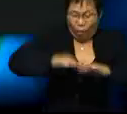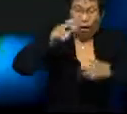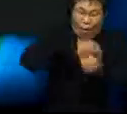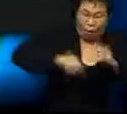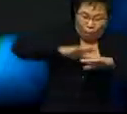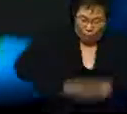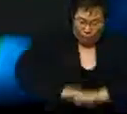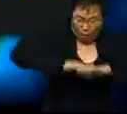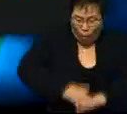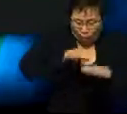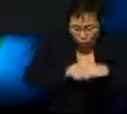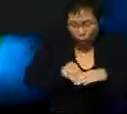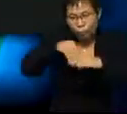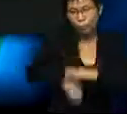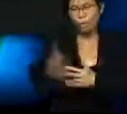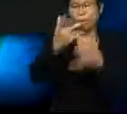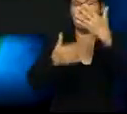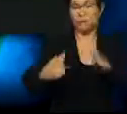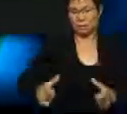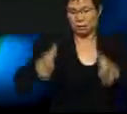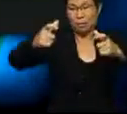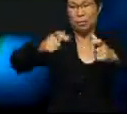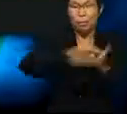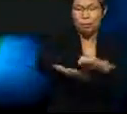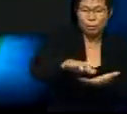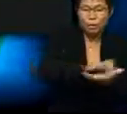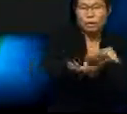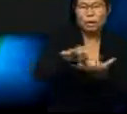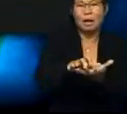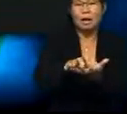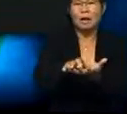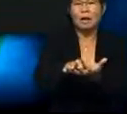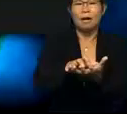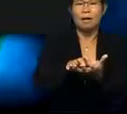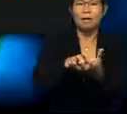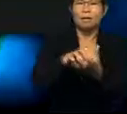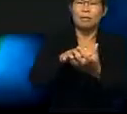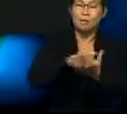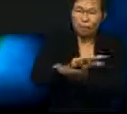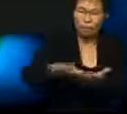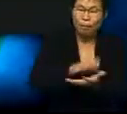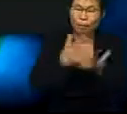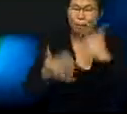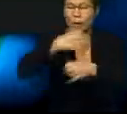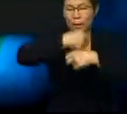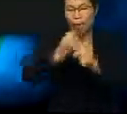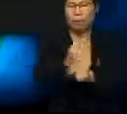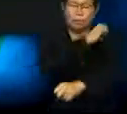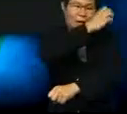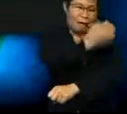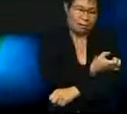pumped into the burning chamber. The mixture of fuel and air burns and produces